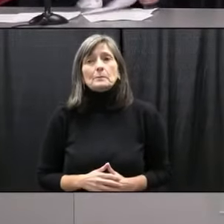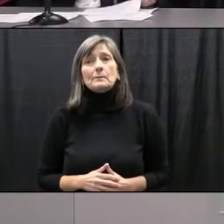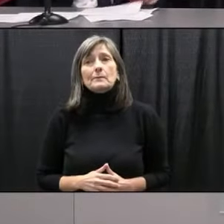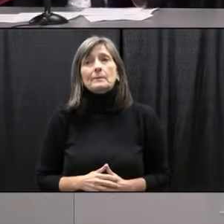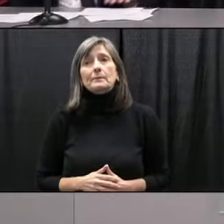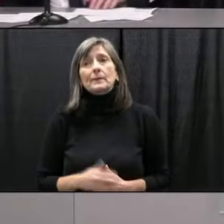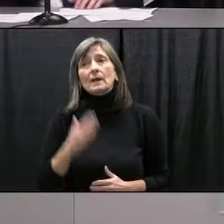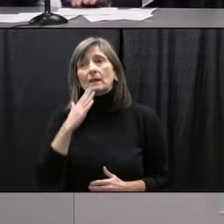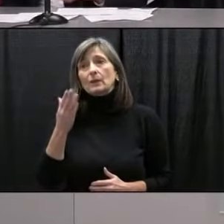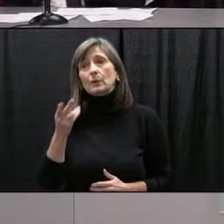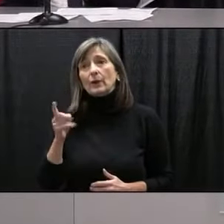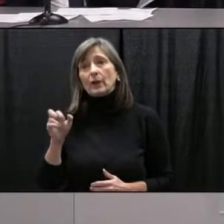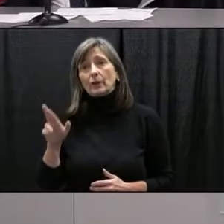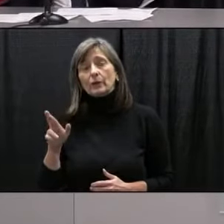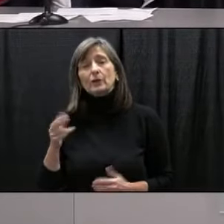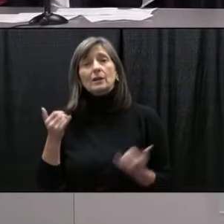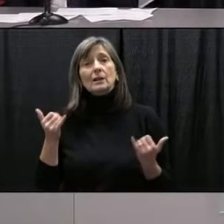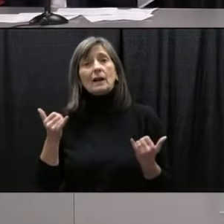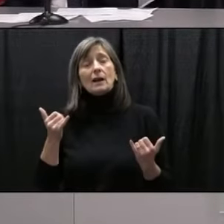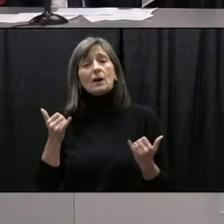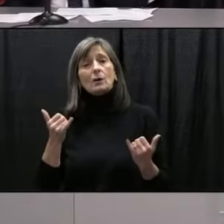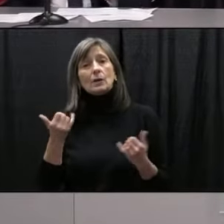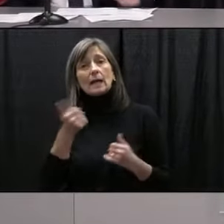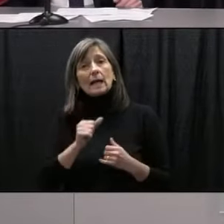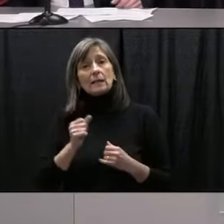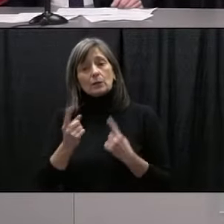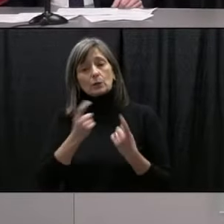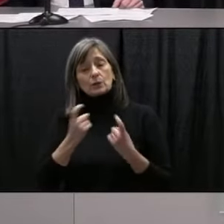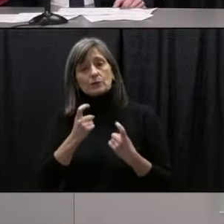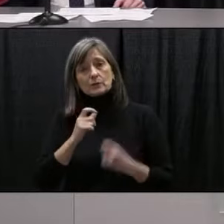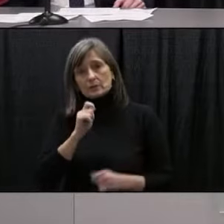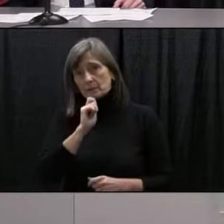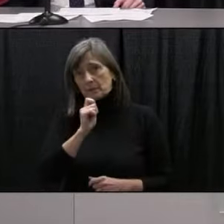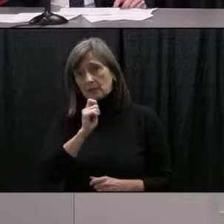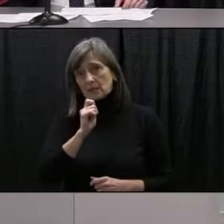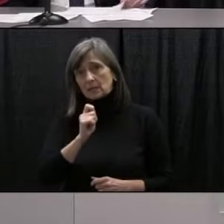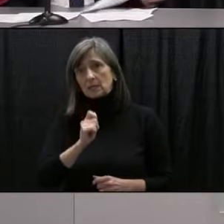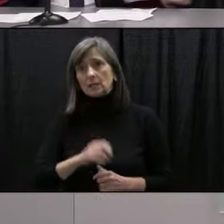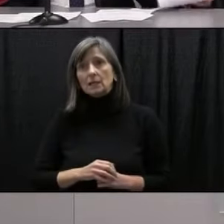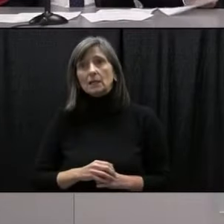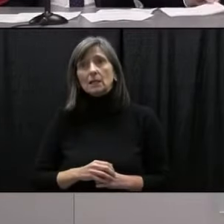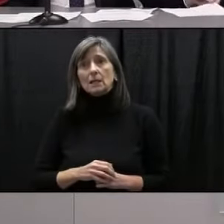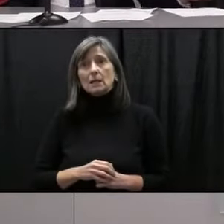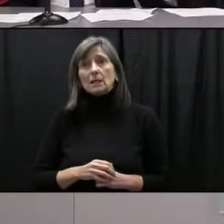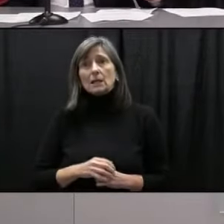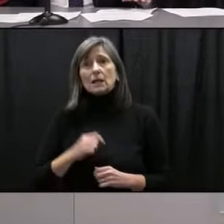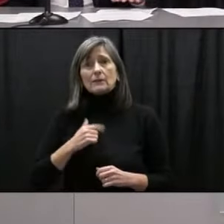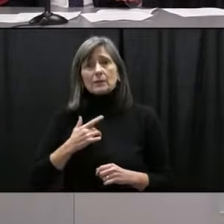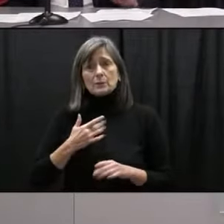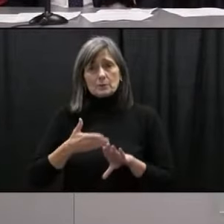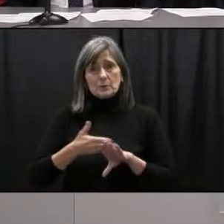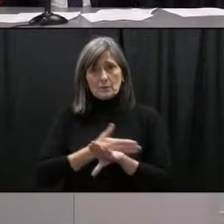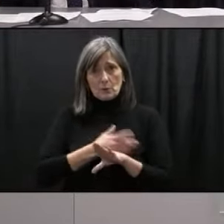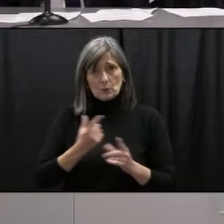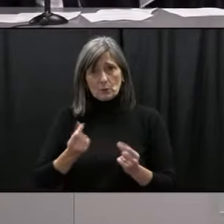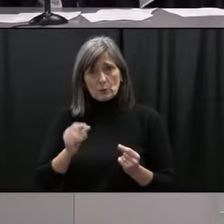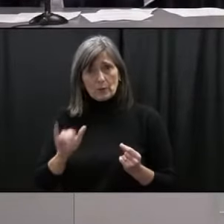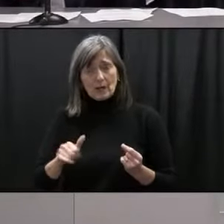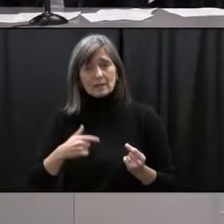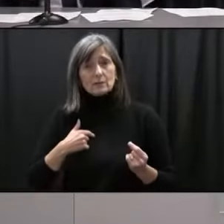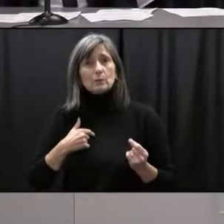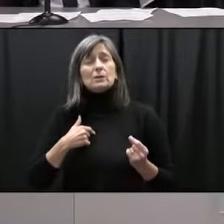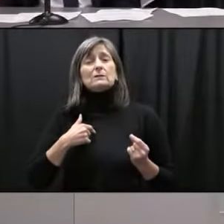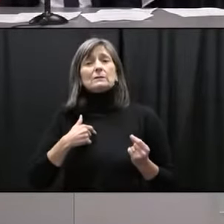Well, thank you, Heather. We'll now invite questions from the media. I think before we do that, we should just say, as